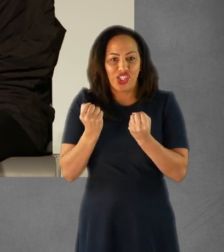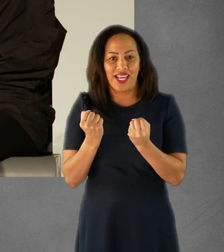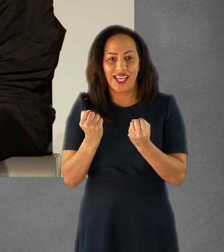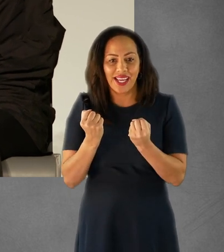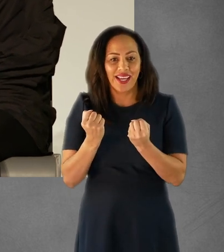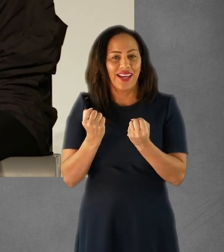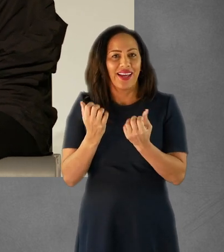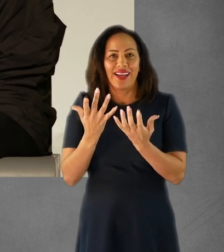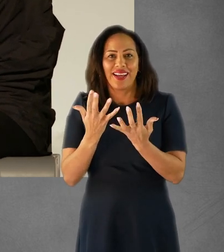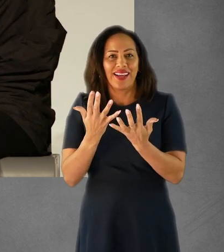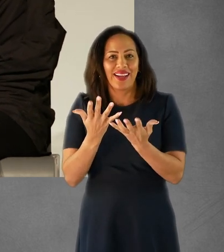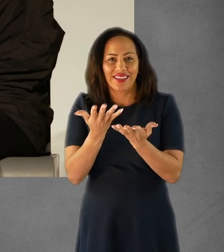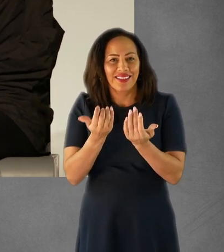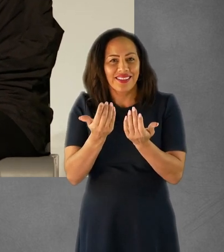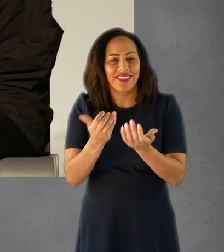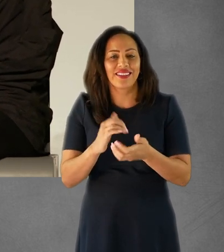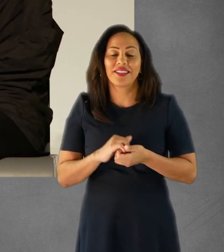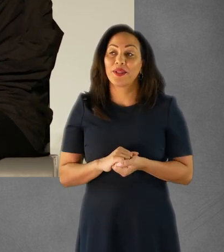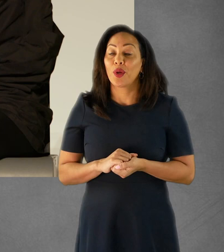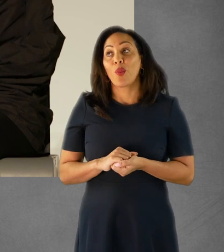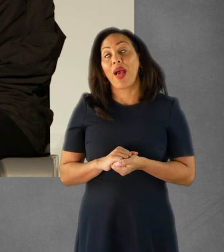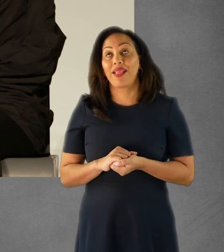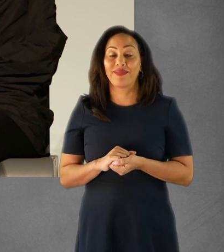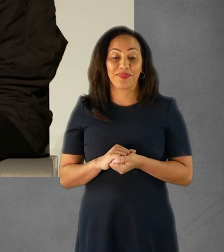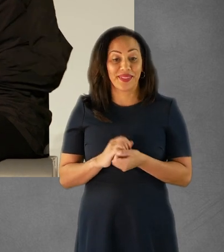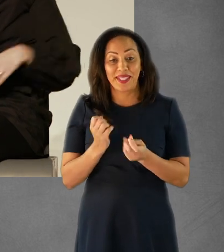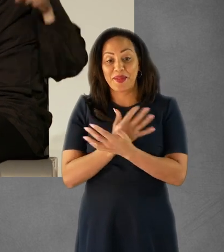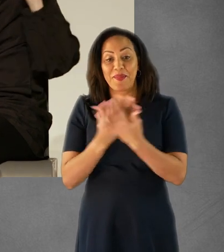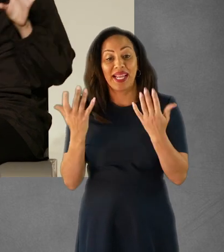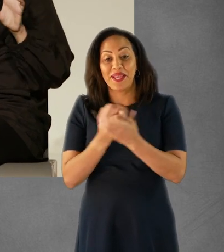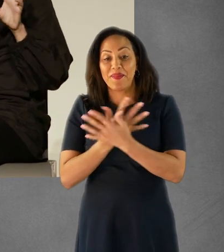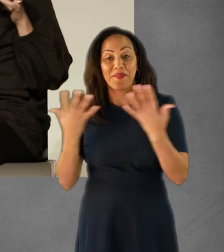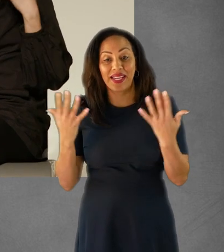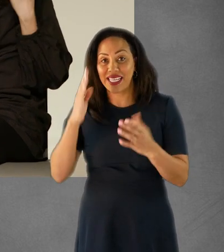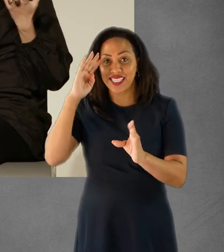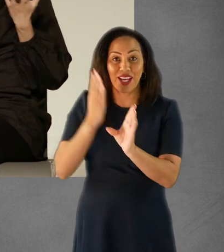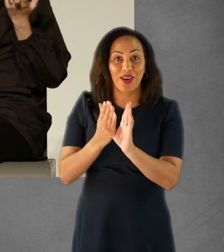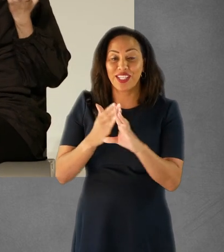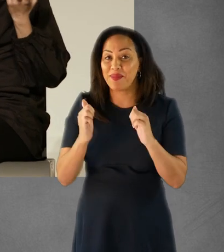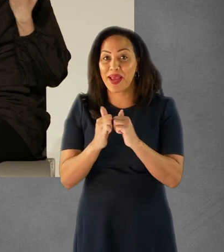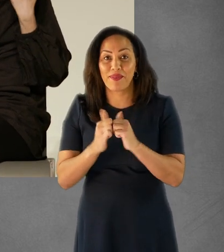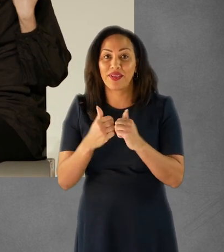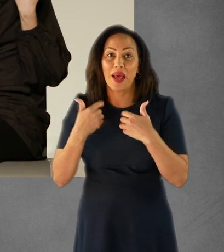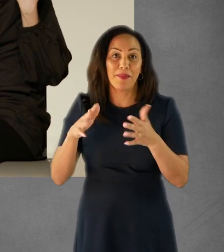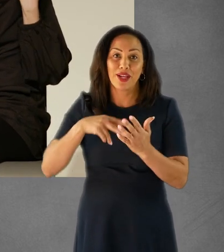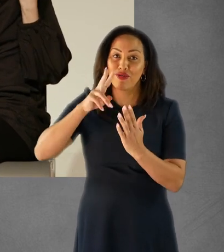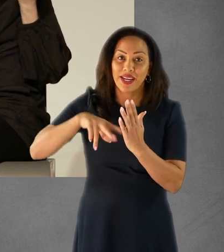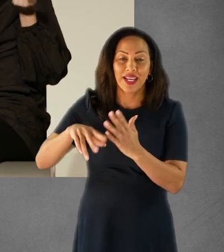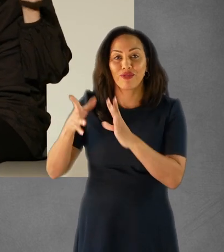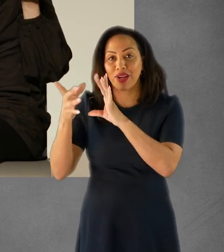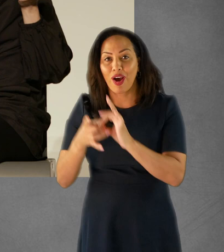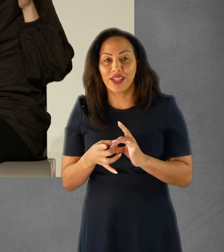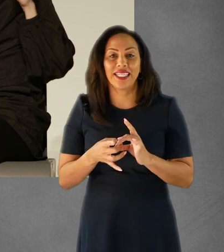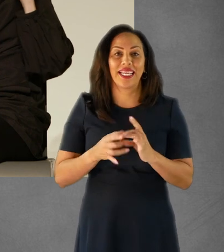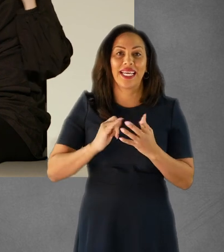I've been reading in the last months around sexual perversion, there was one sentence that really stayed with me, which said, it